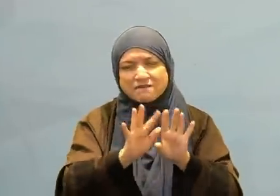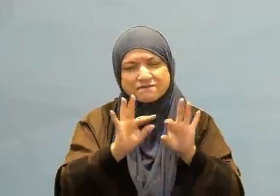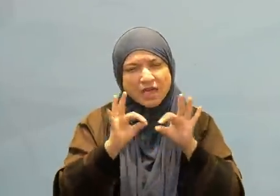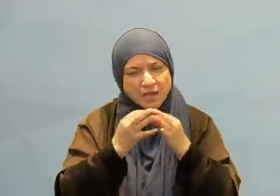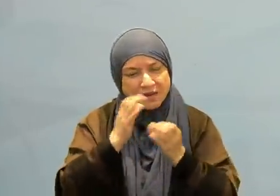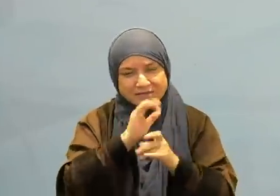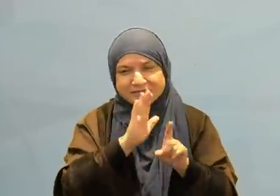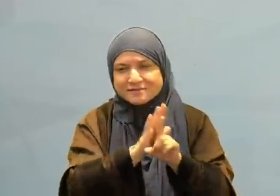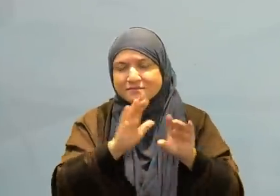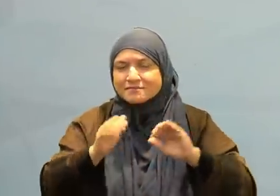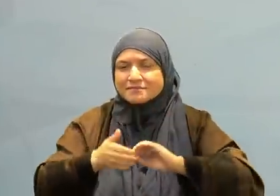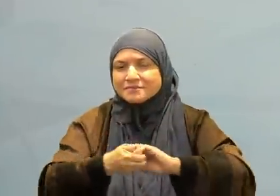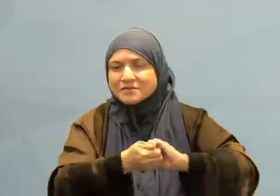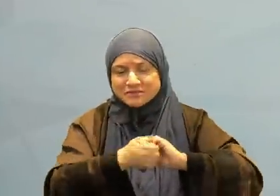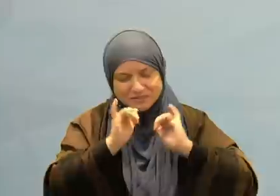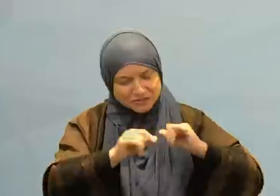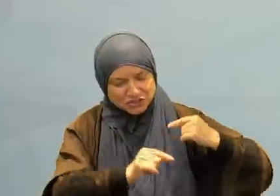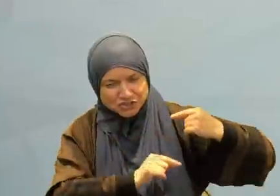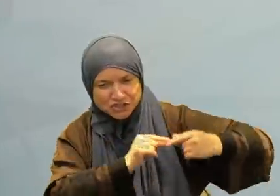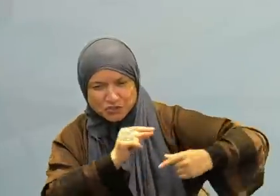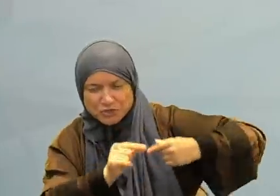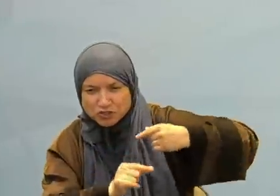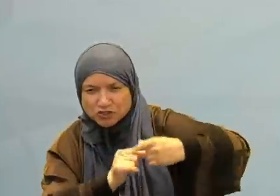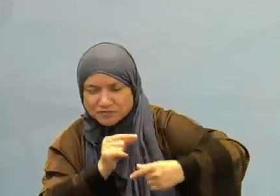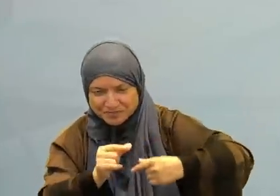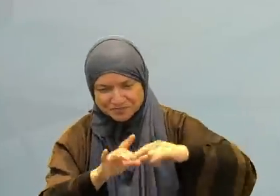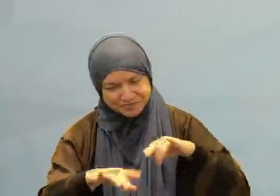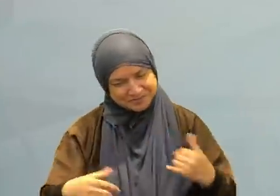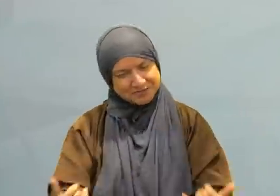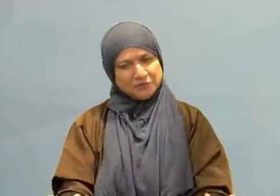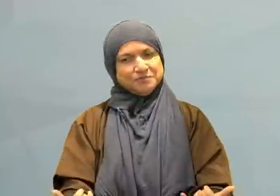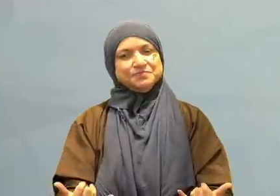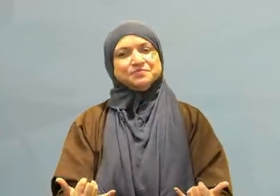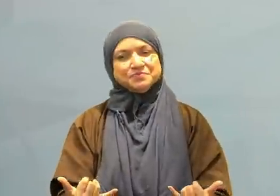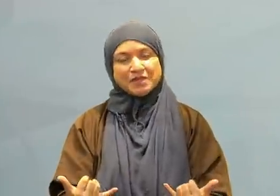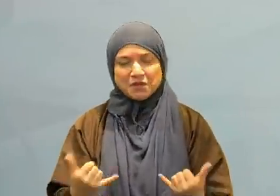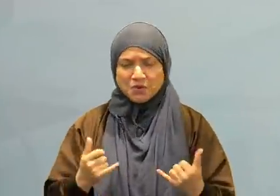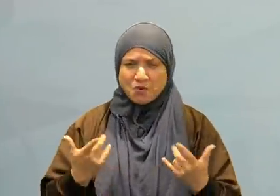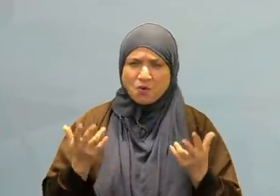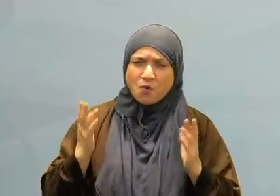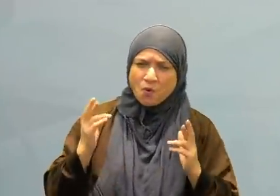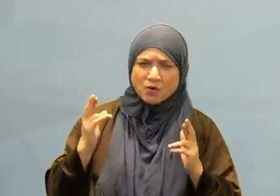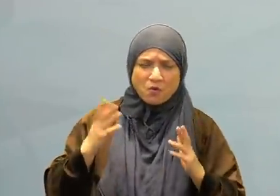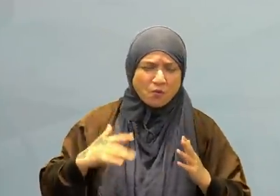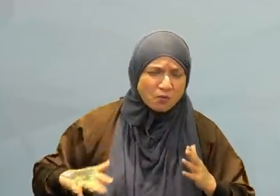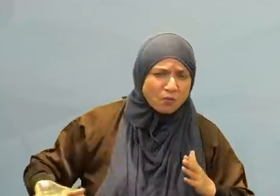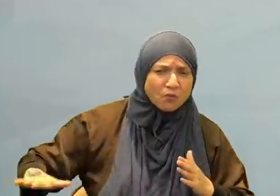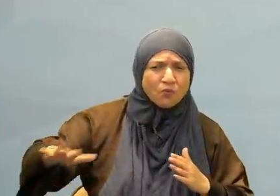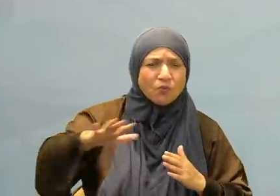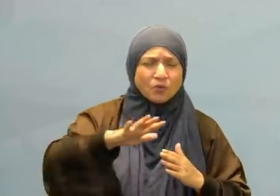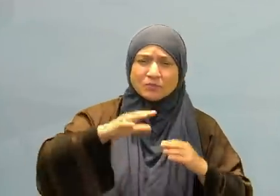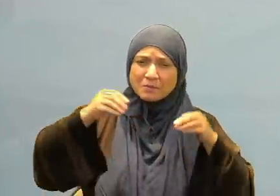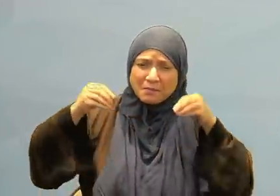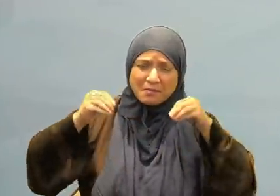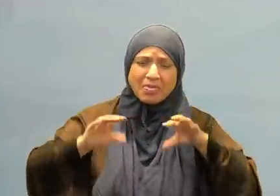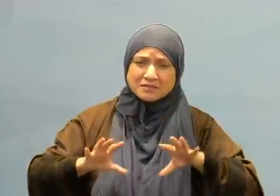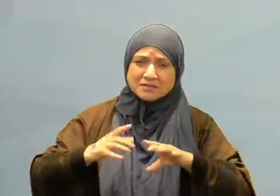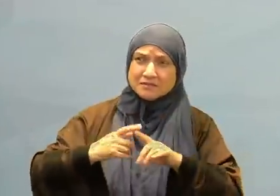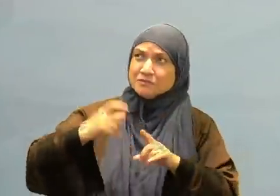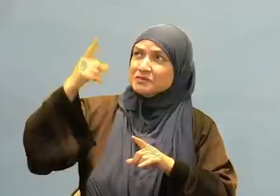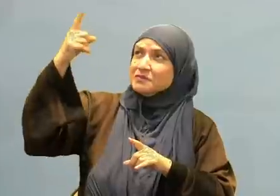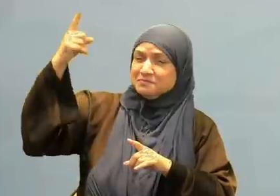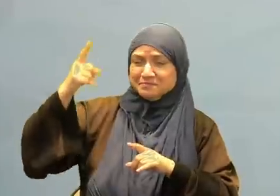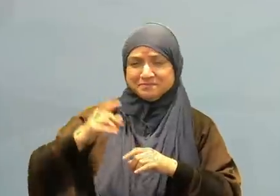ask Allah to make us amongst them. Allahumma ameen. Dear brothers and sisters, I wanted to give an entirely different khutbah